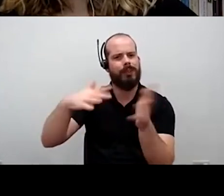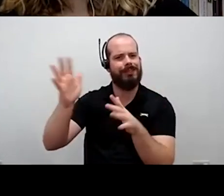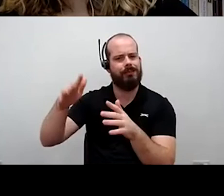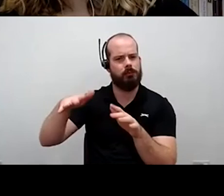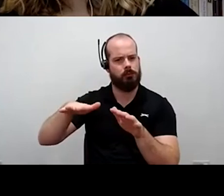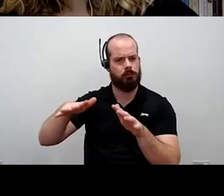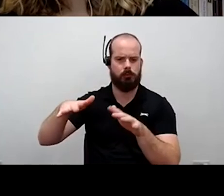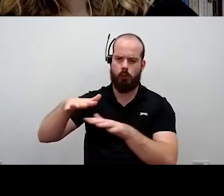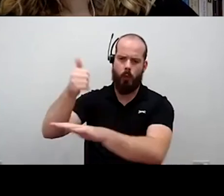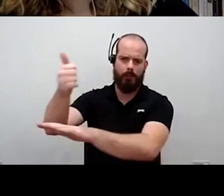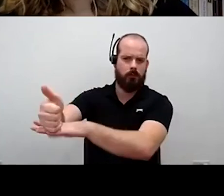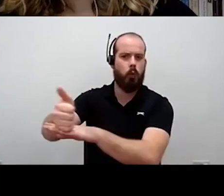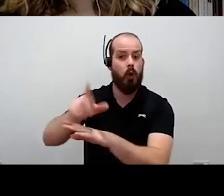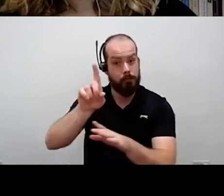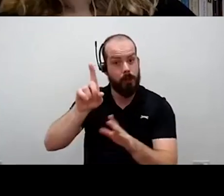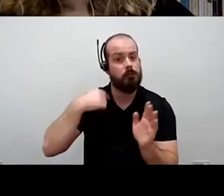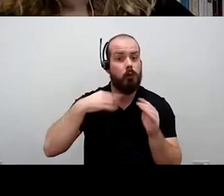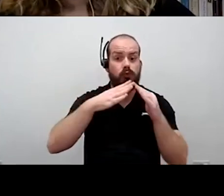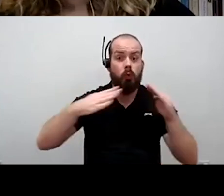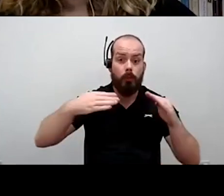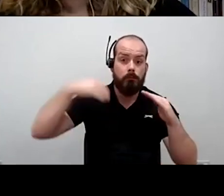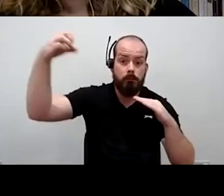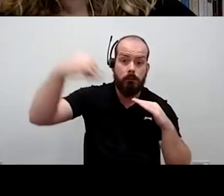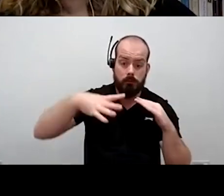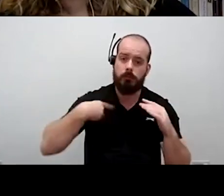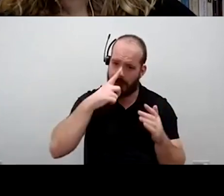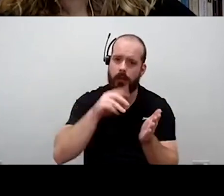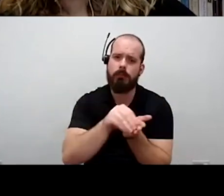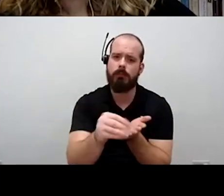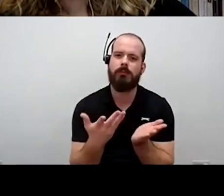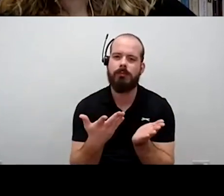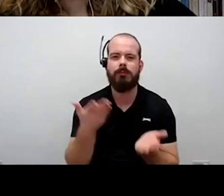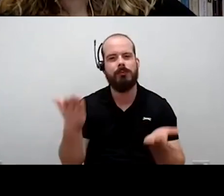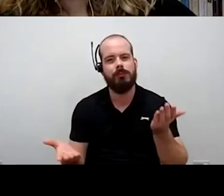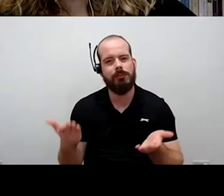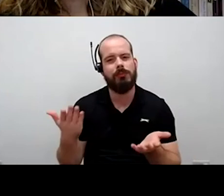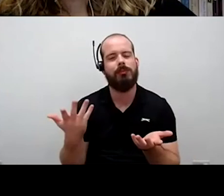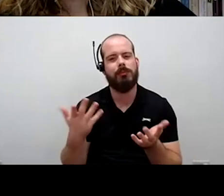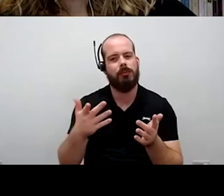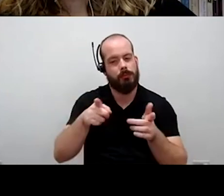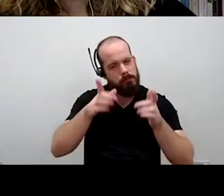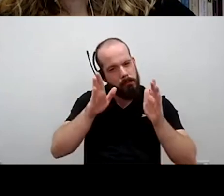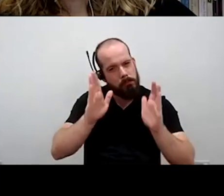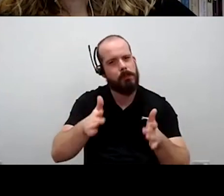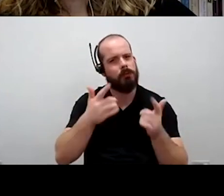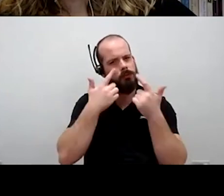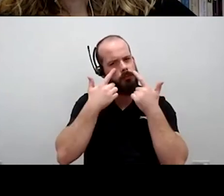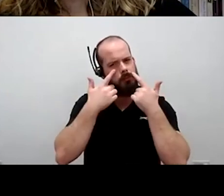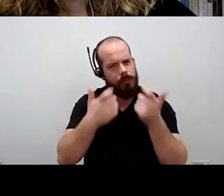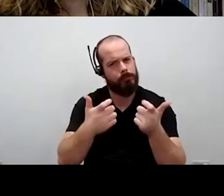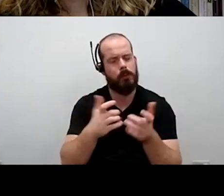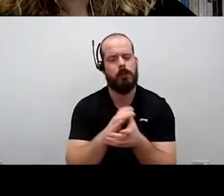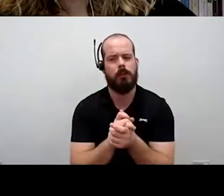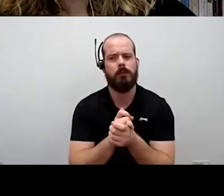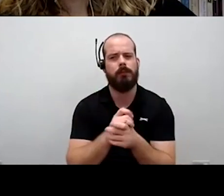panel on a roof if I had my own house. But you have to be very careful. If you want to keep